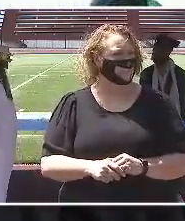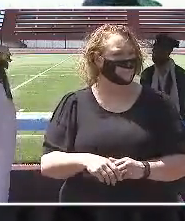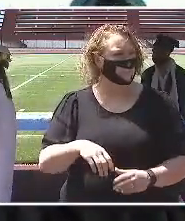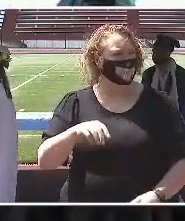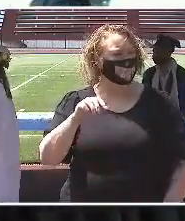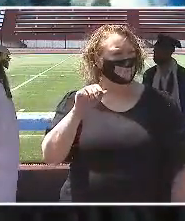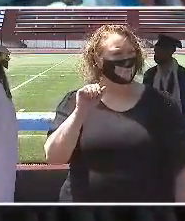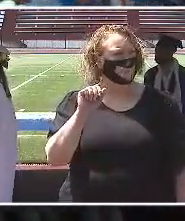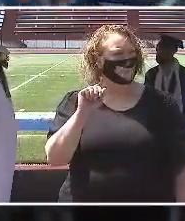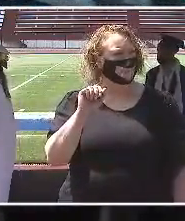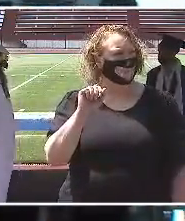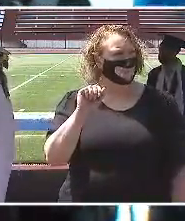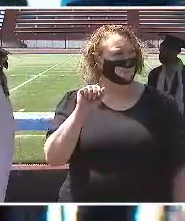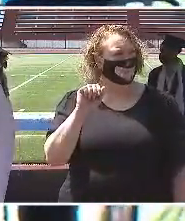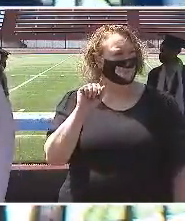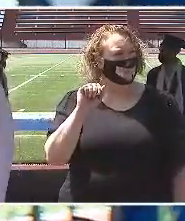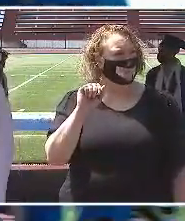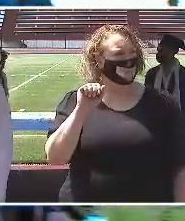Abdinur Ahmed.